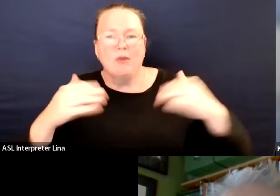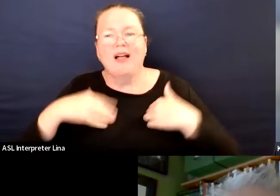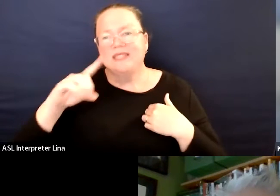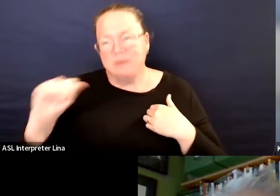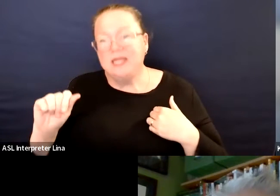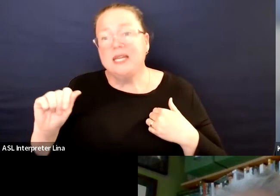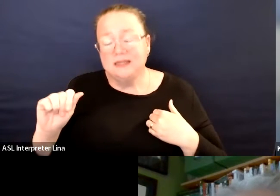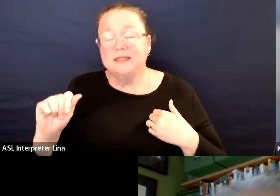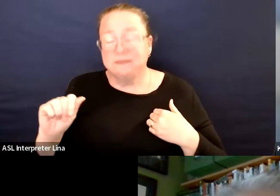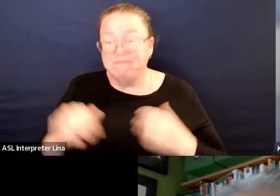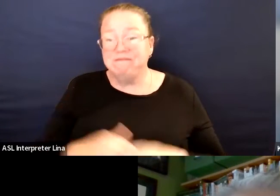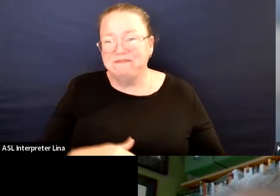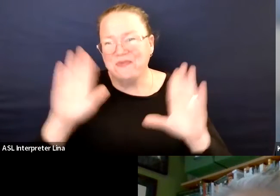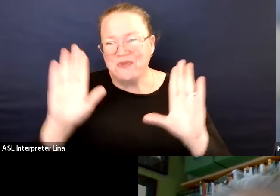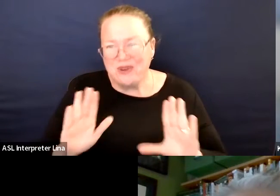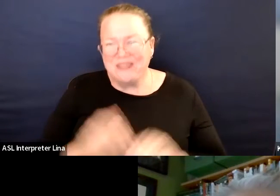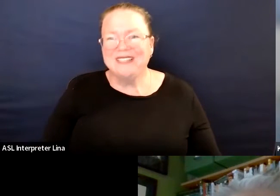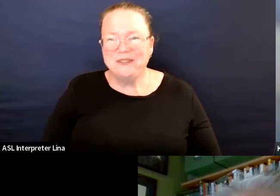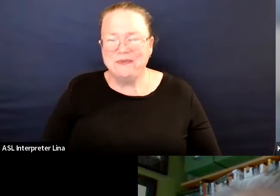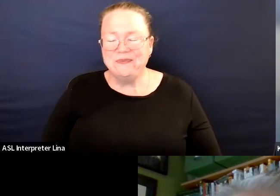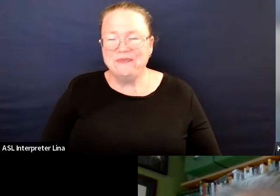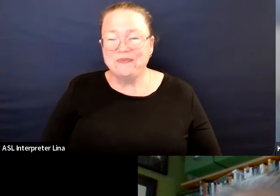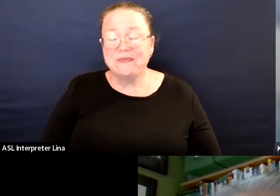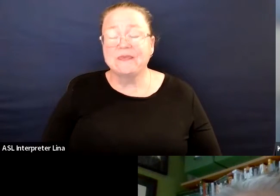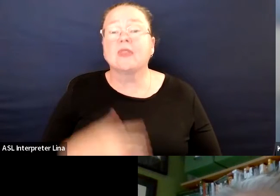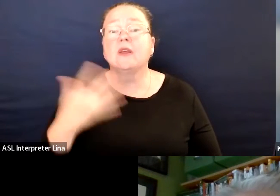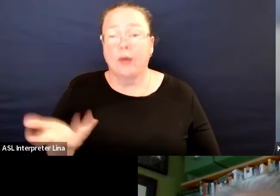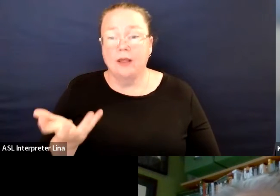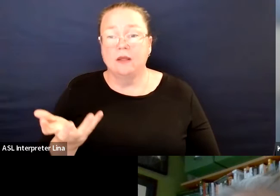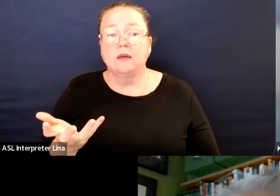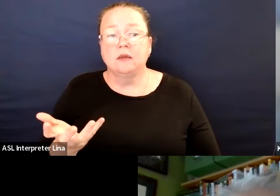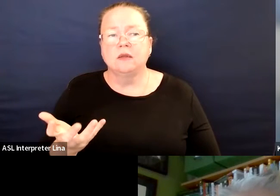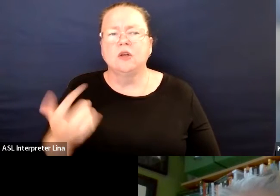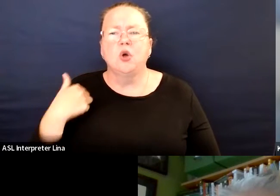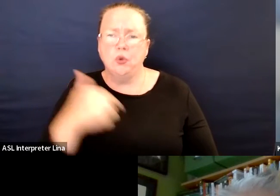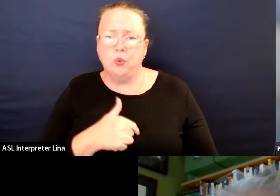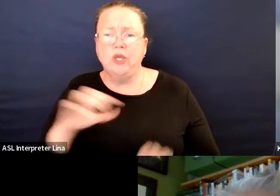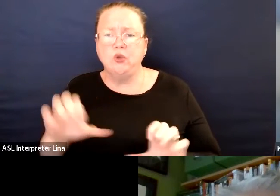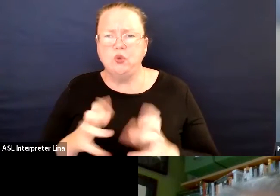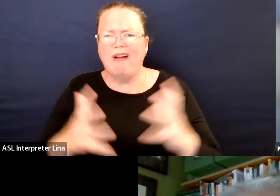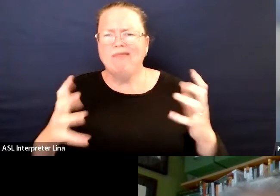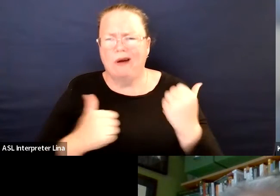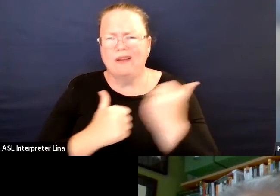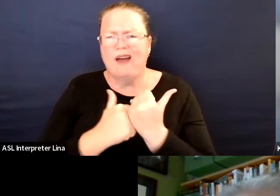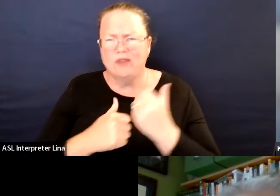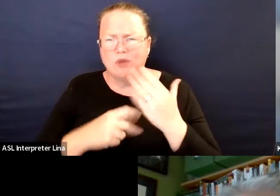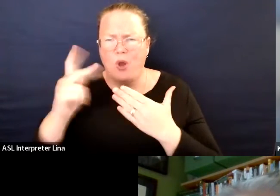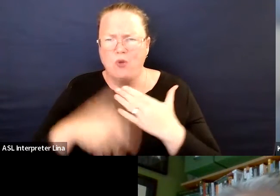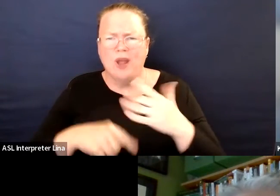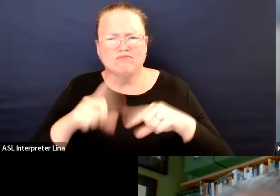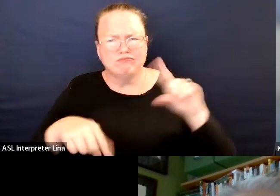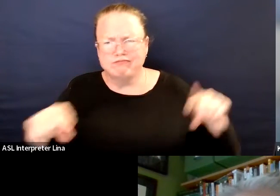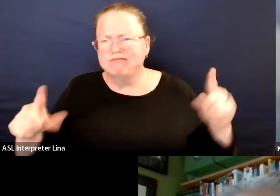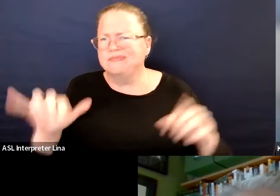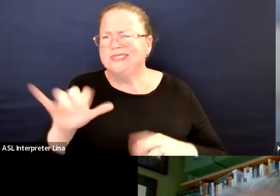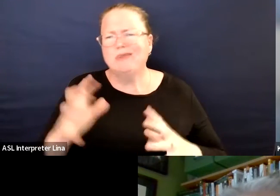disabilities. Terrific. Well, we do a number of different advocacy programs at Disability Link, like lots of centers